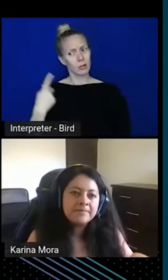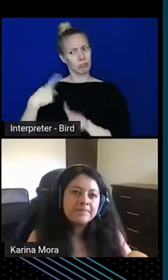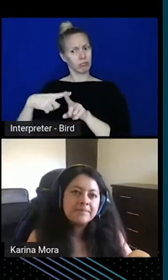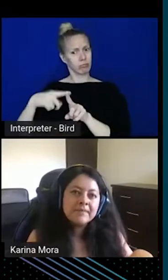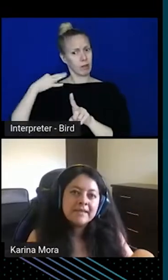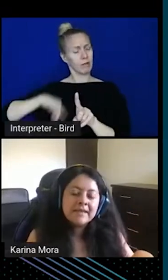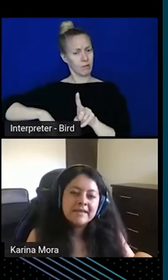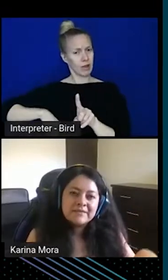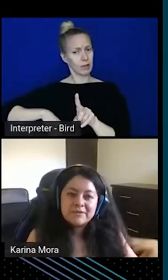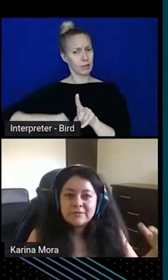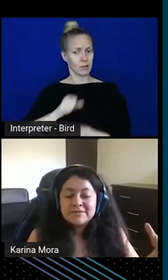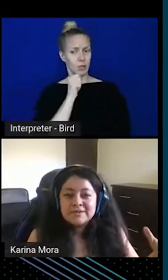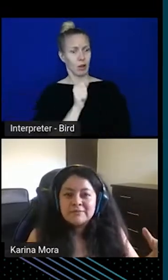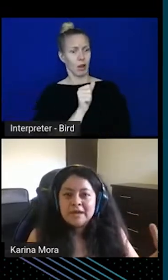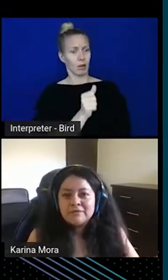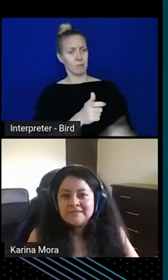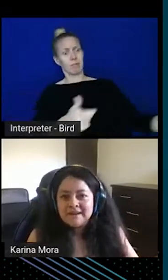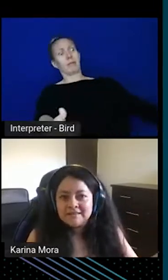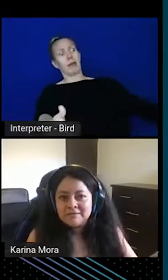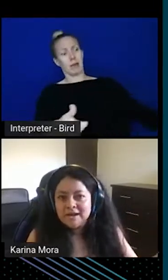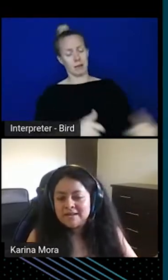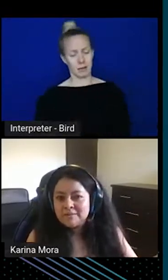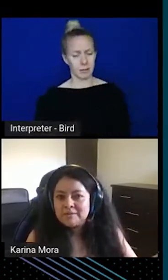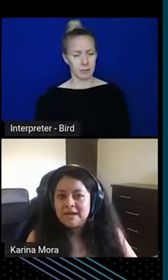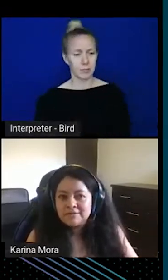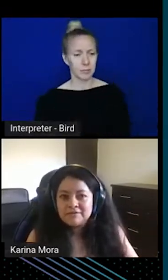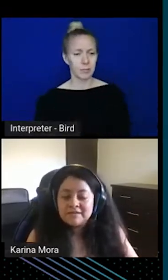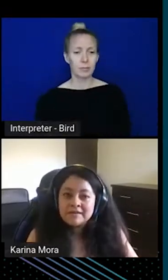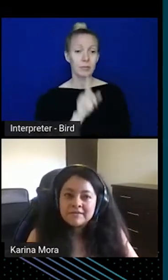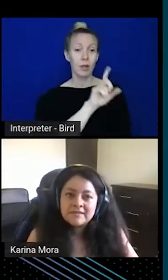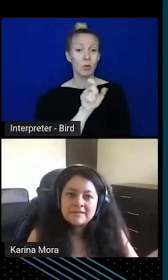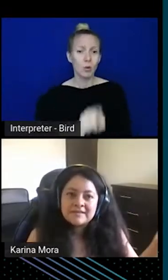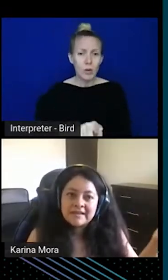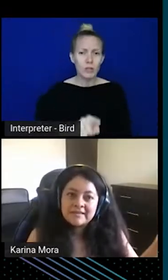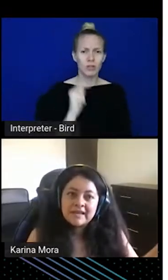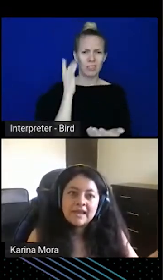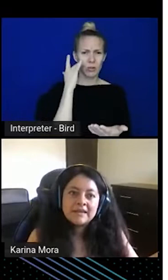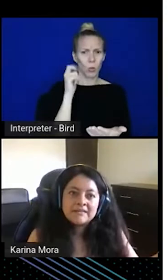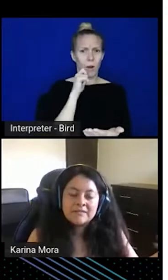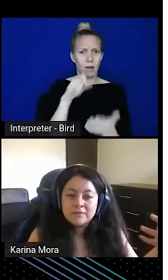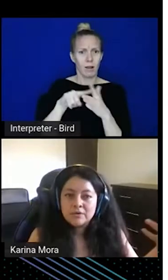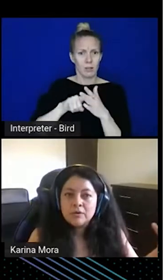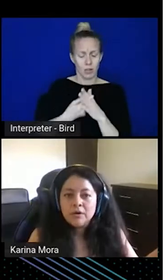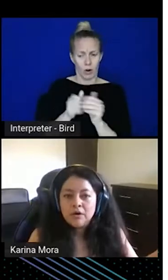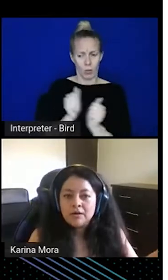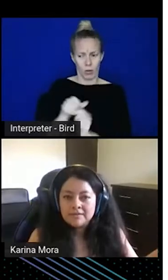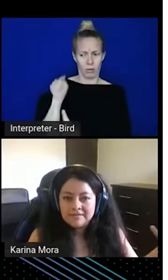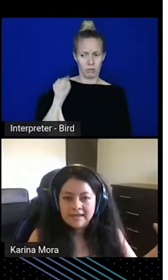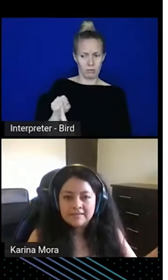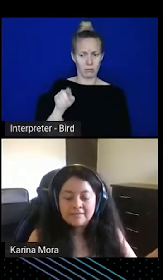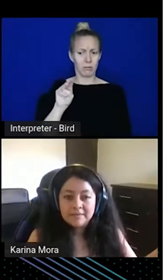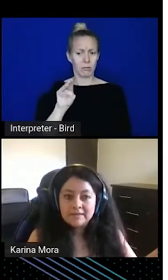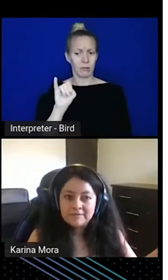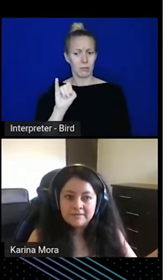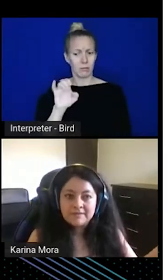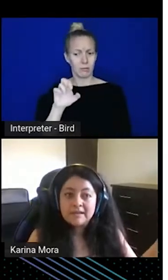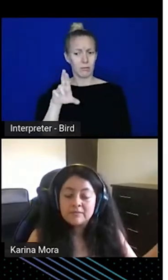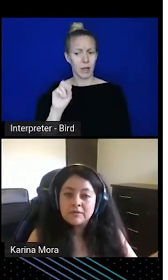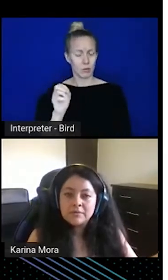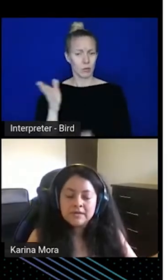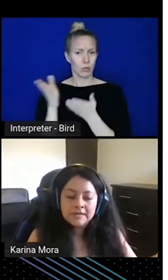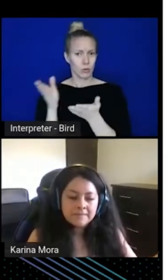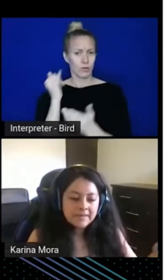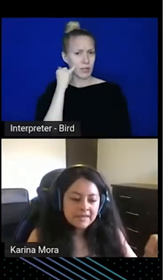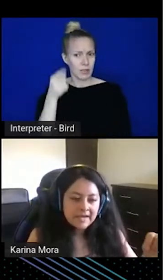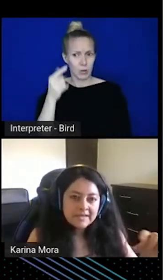big. So the question is, why not start directly with microservices in that case, if you know all that benefits that